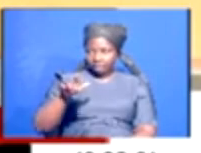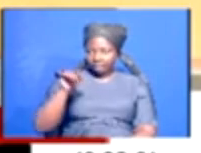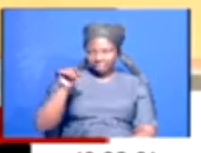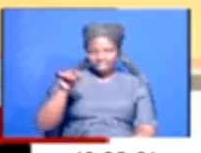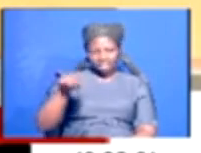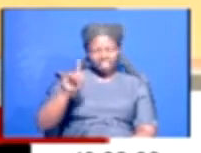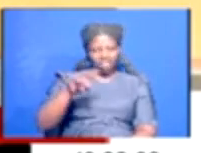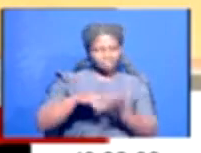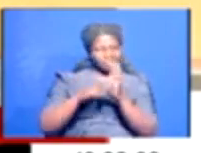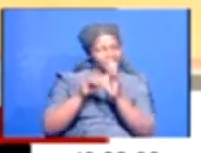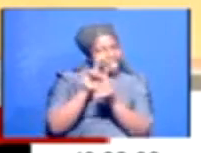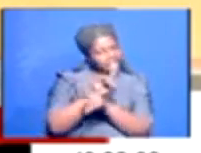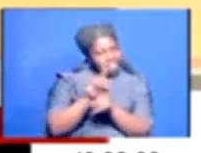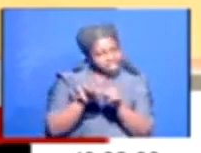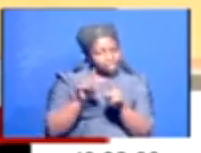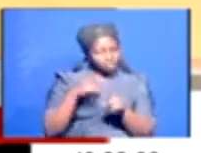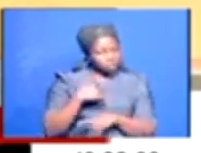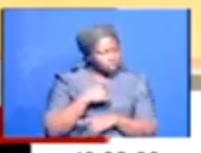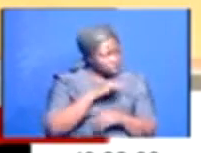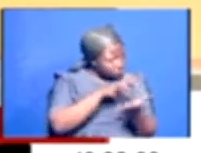kila kitu. Endelea kidogo.